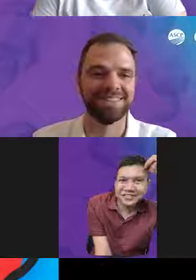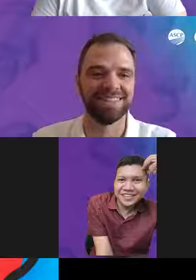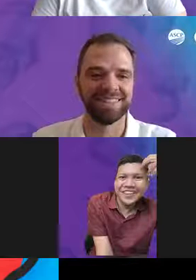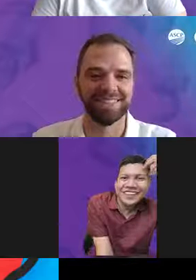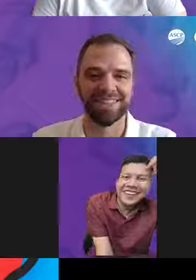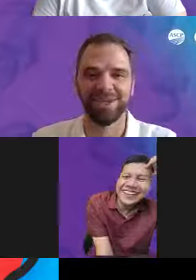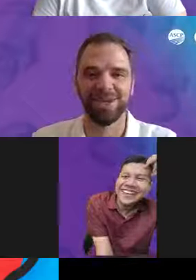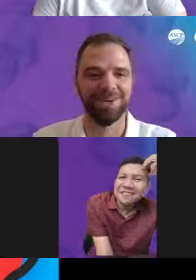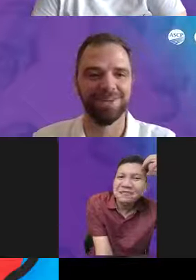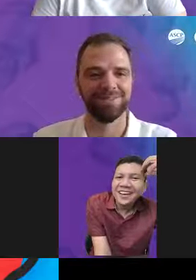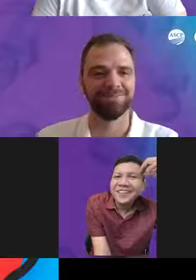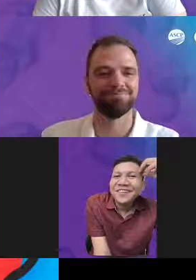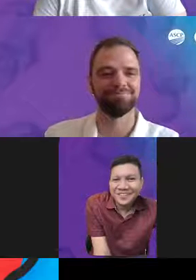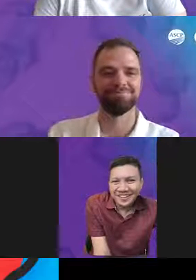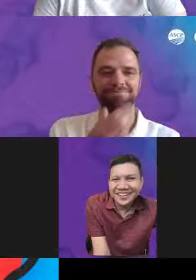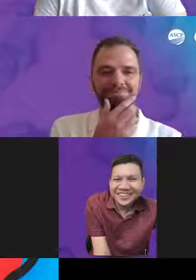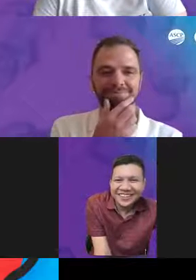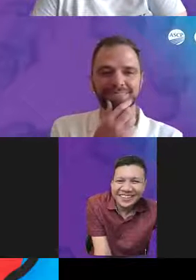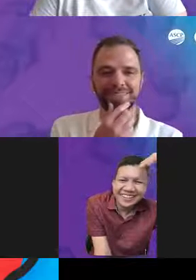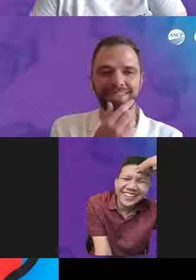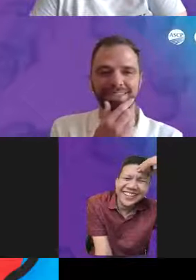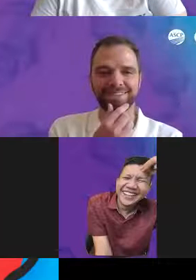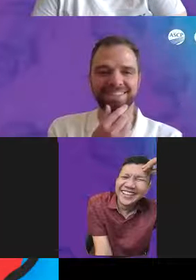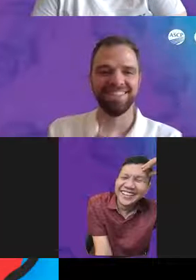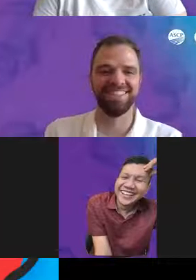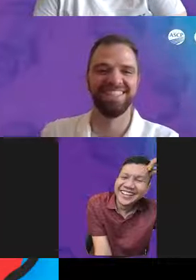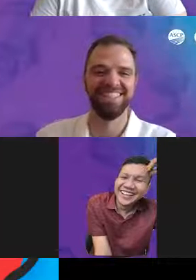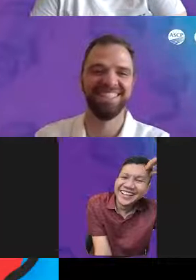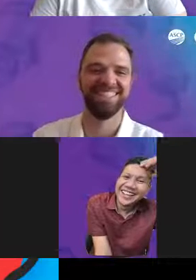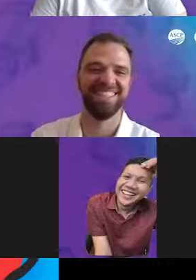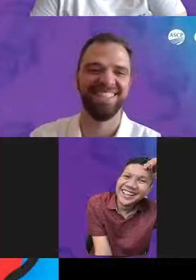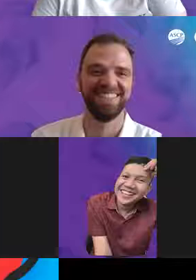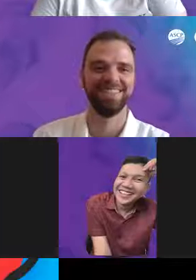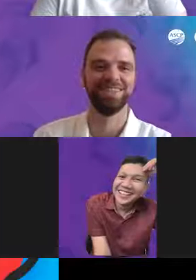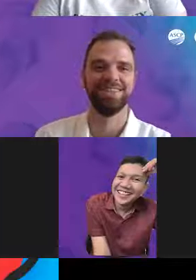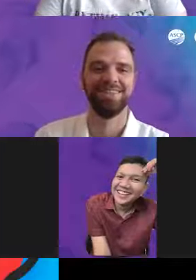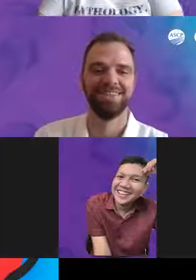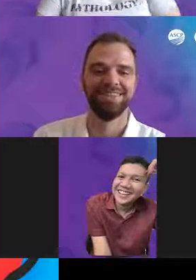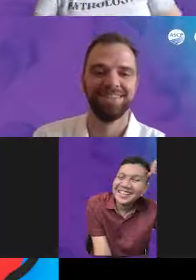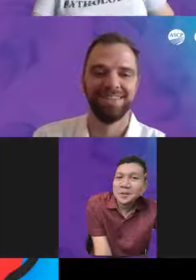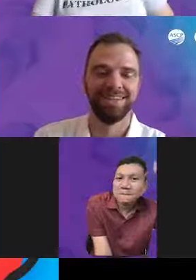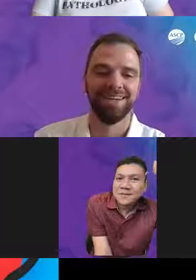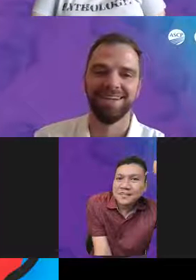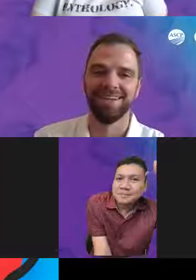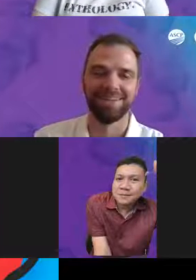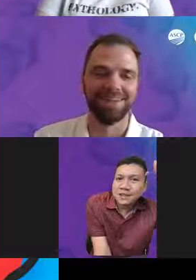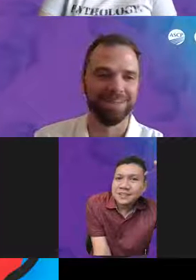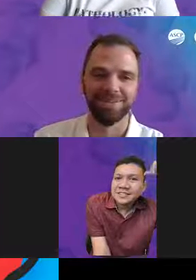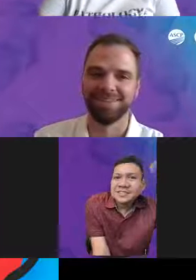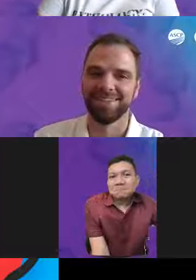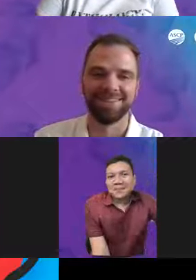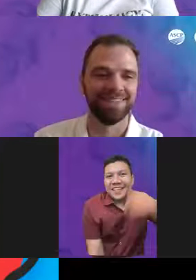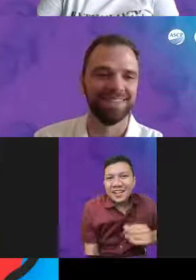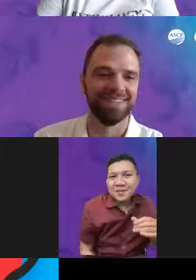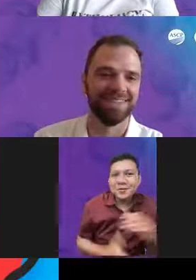inclusion. See? An inclusion. Oh, there we go. So, Carlo, it was so wonderful having you